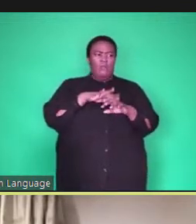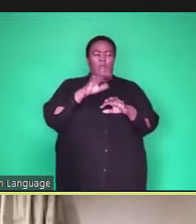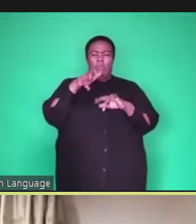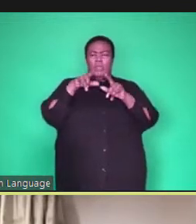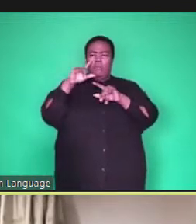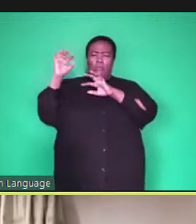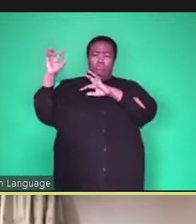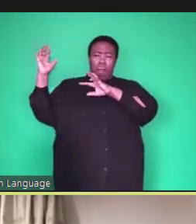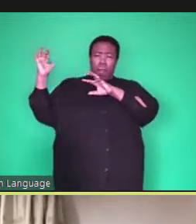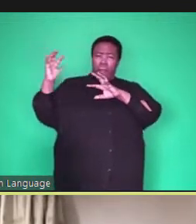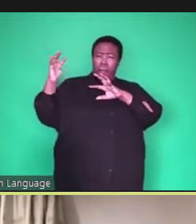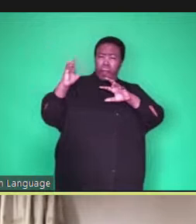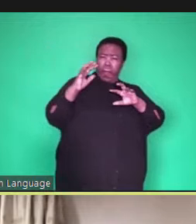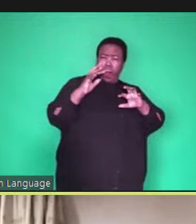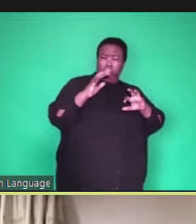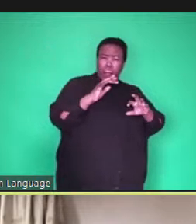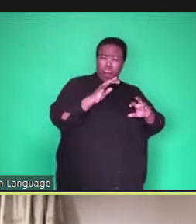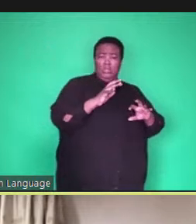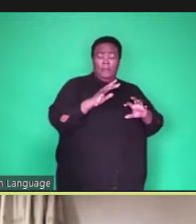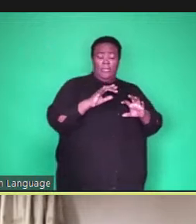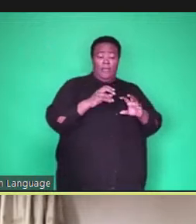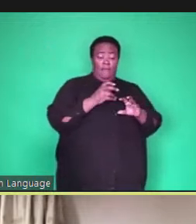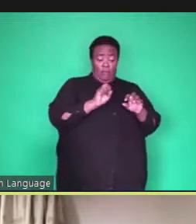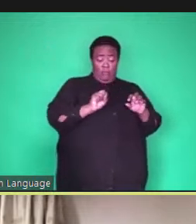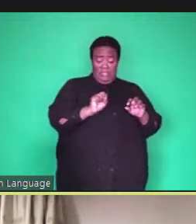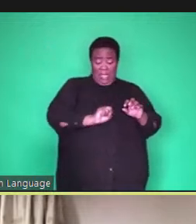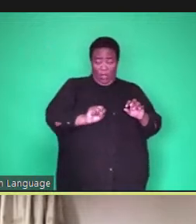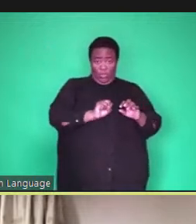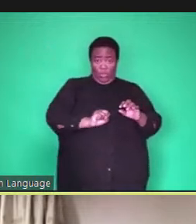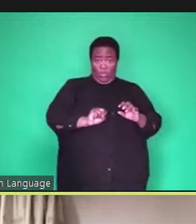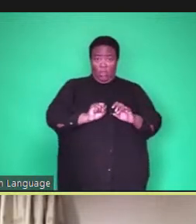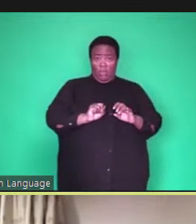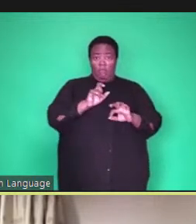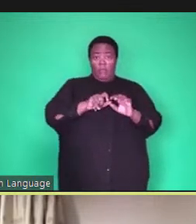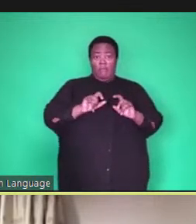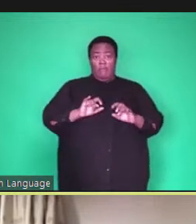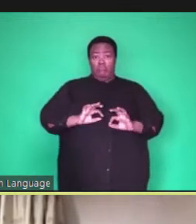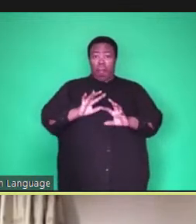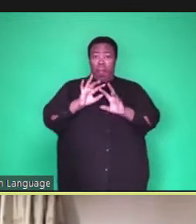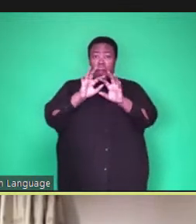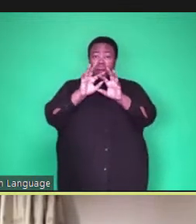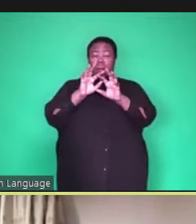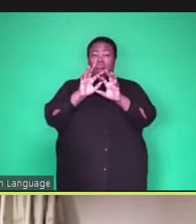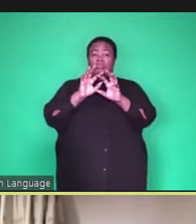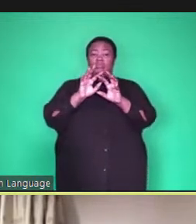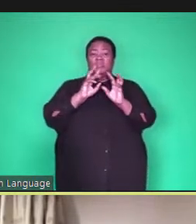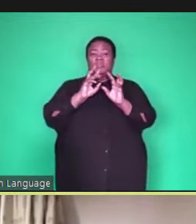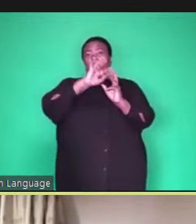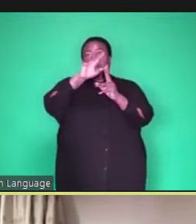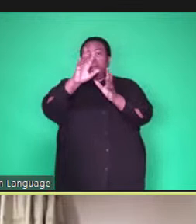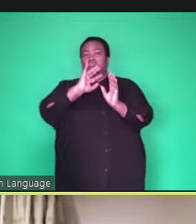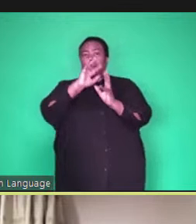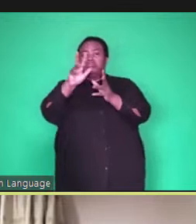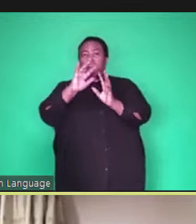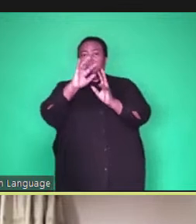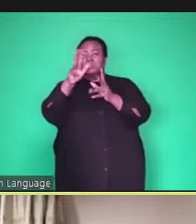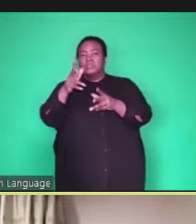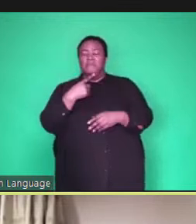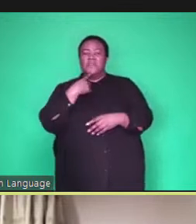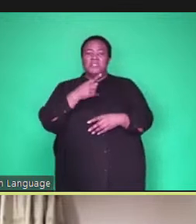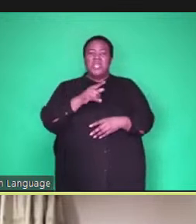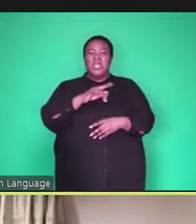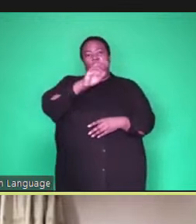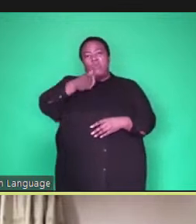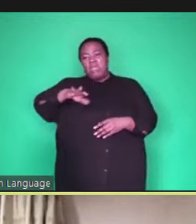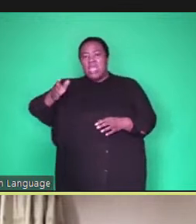migrants from the global south to the global north. It's most often framed using words like waves and